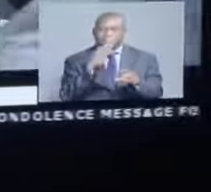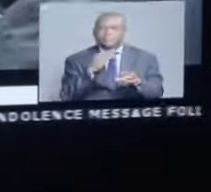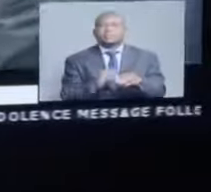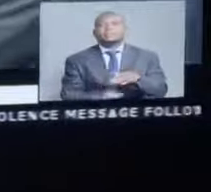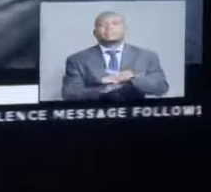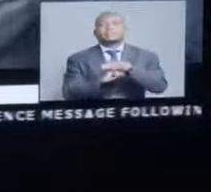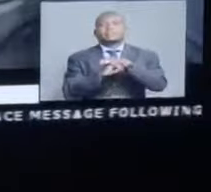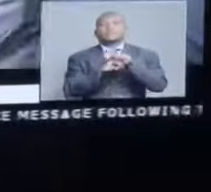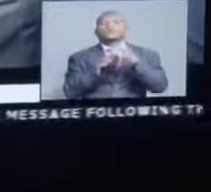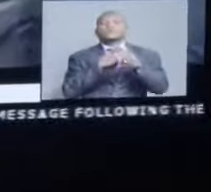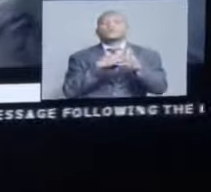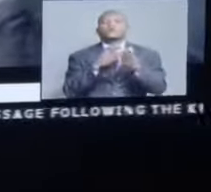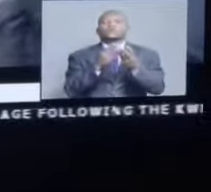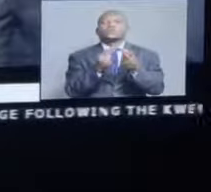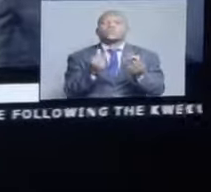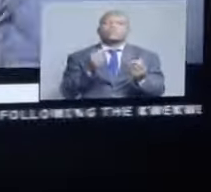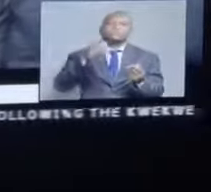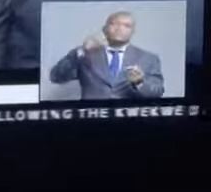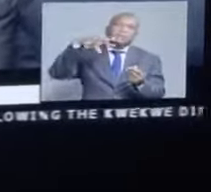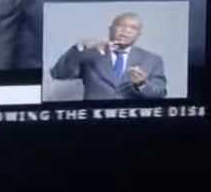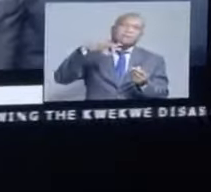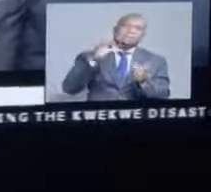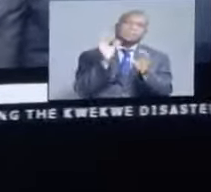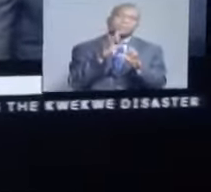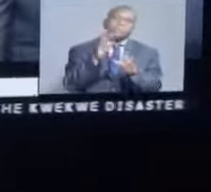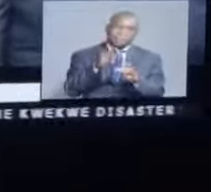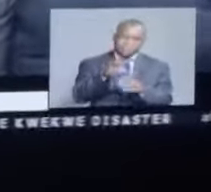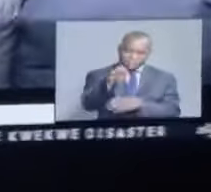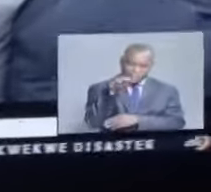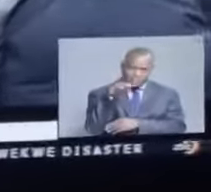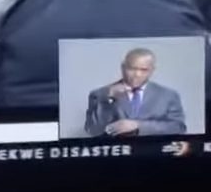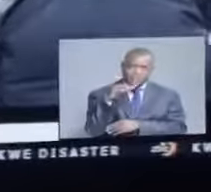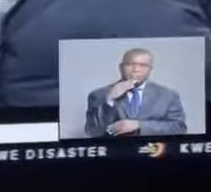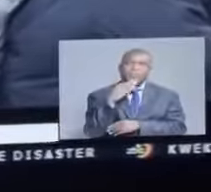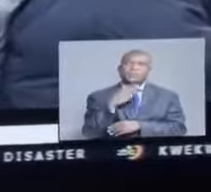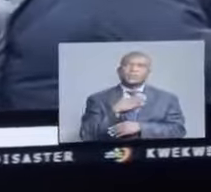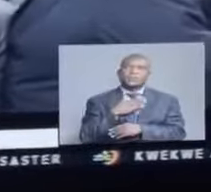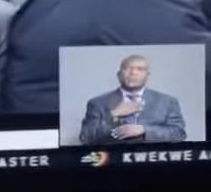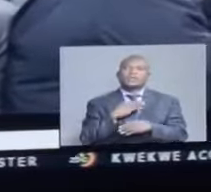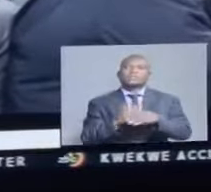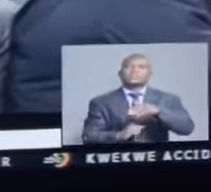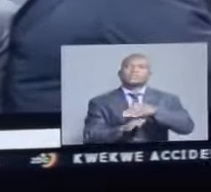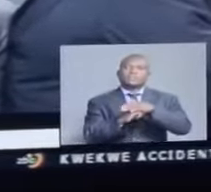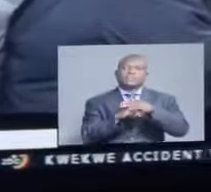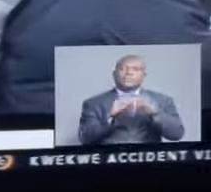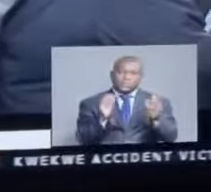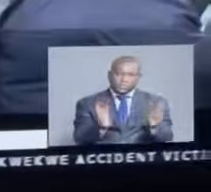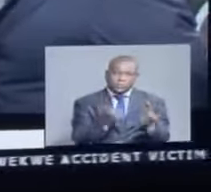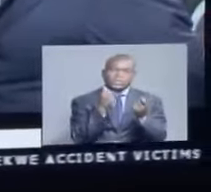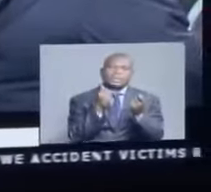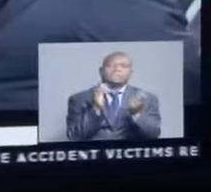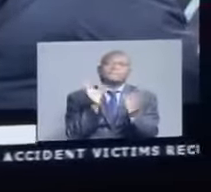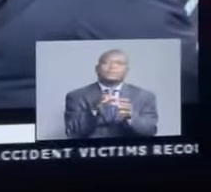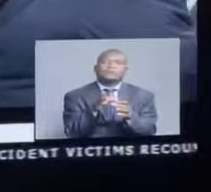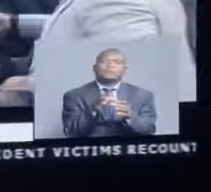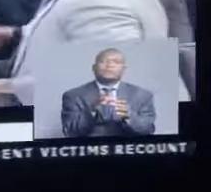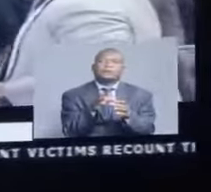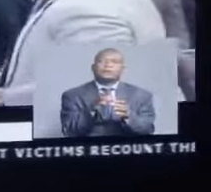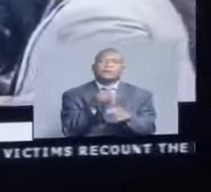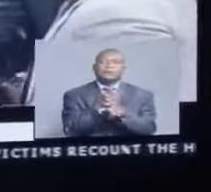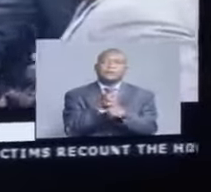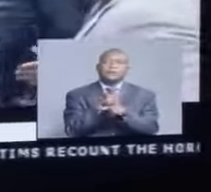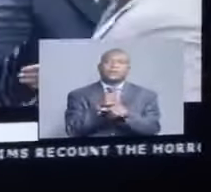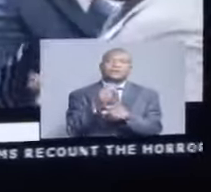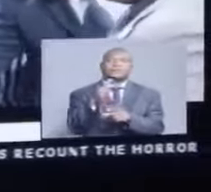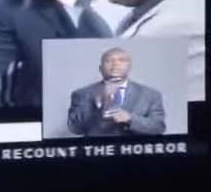easing power moves, and the contractors should be efficient as possible in order to meet the shareholder expectations, says the ZPC